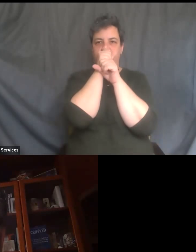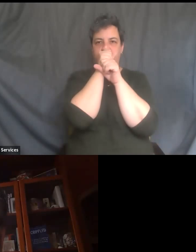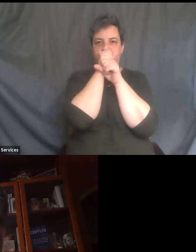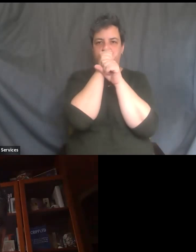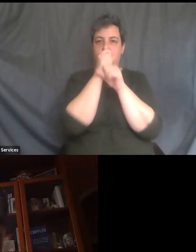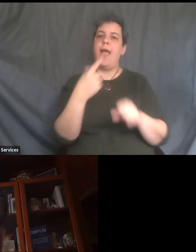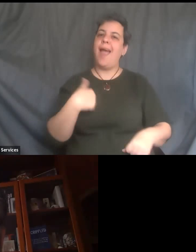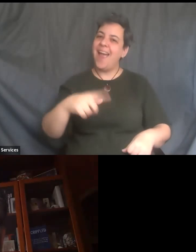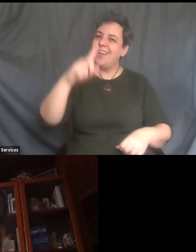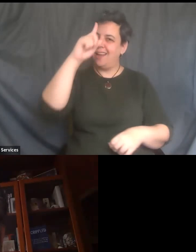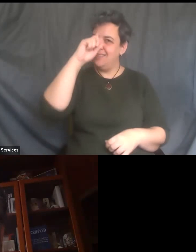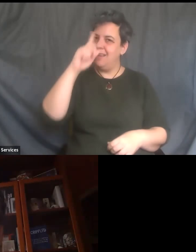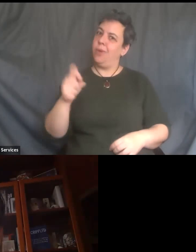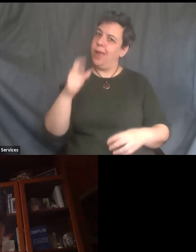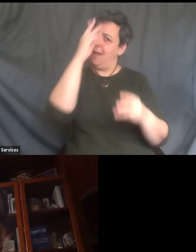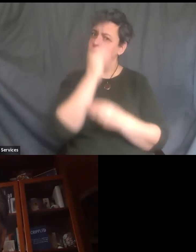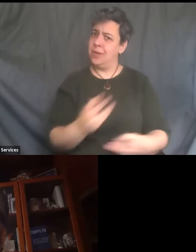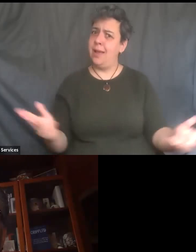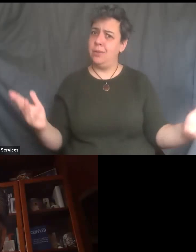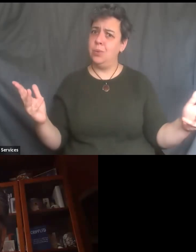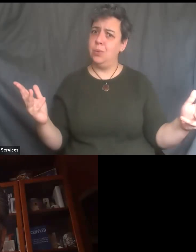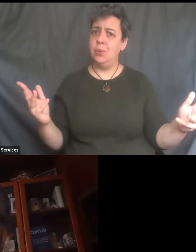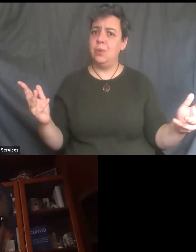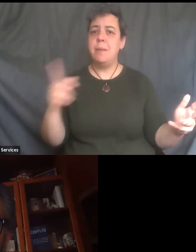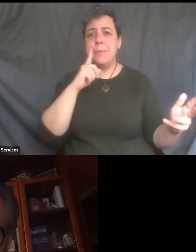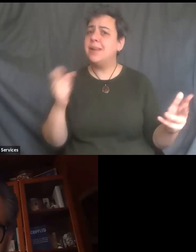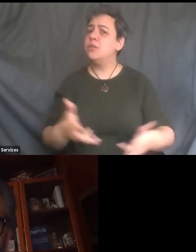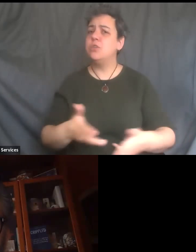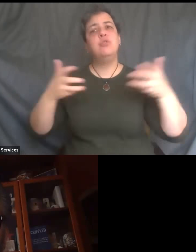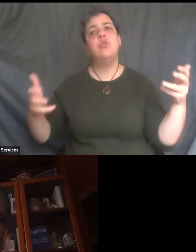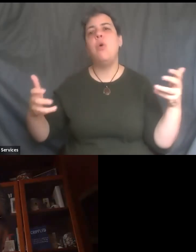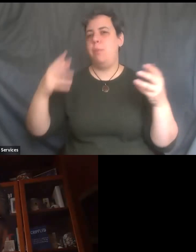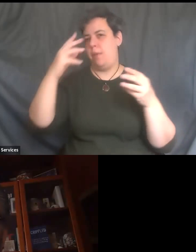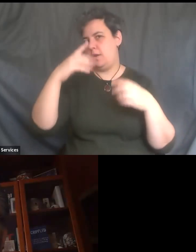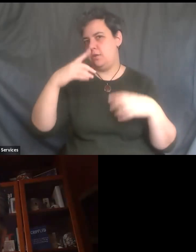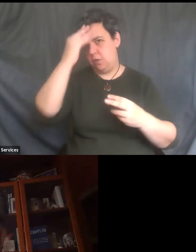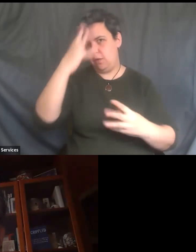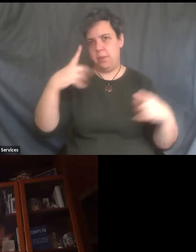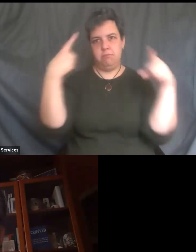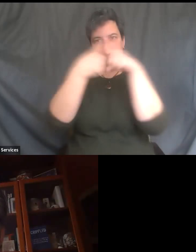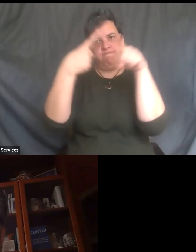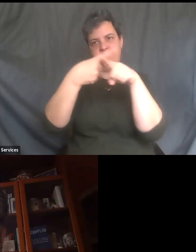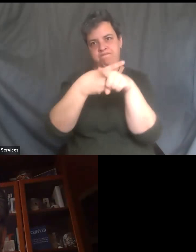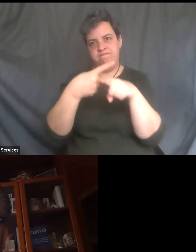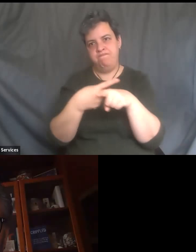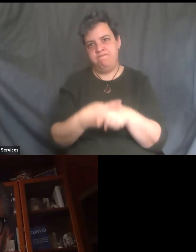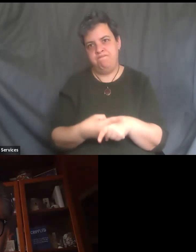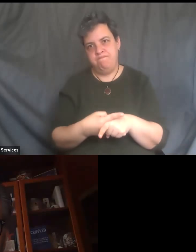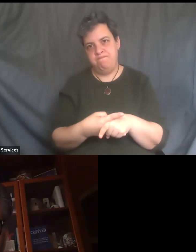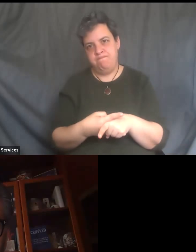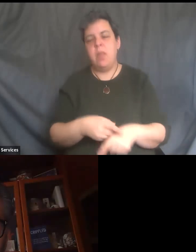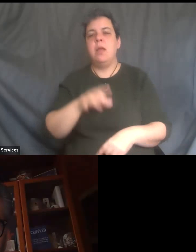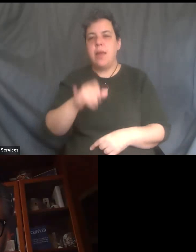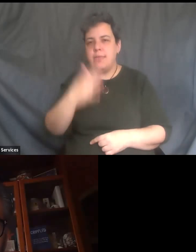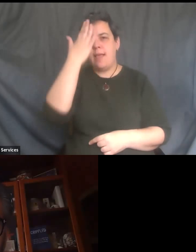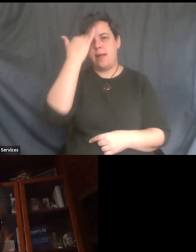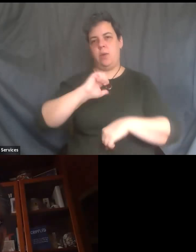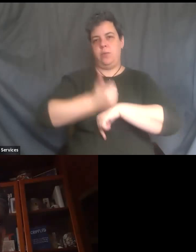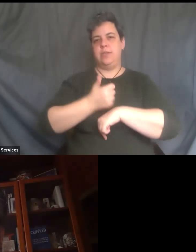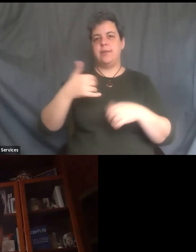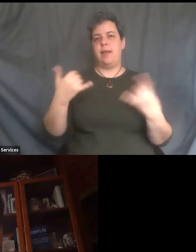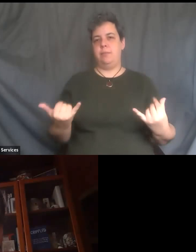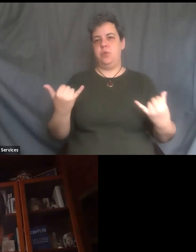could to our community, because there are too many conflicting things. This is the reason why, Jose, we put this together. This is why we had